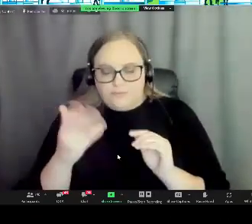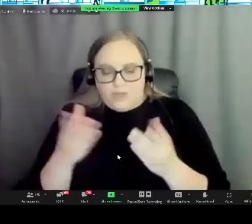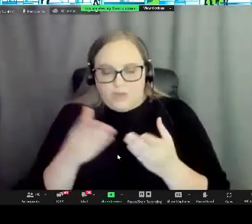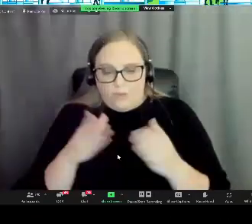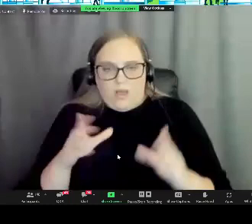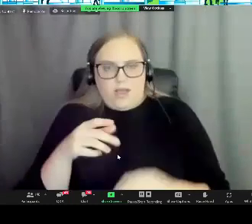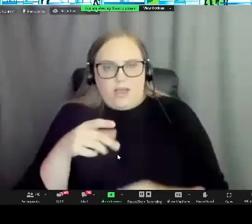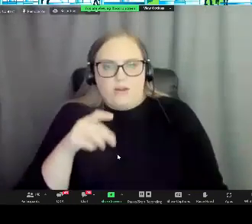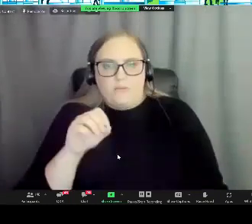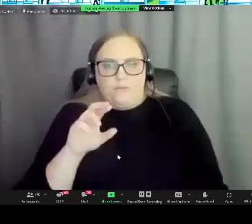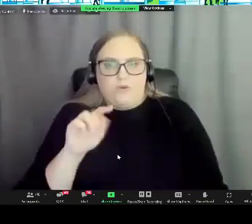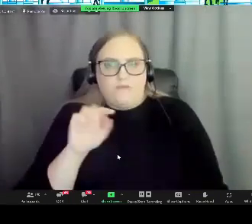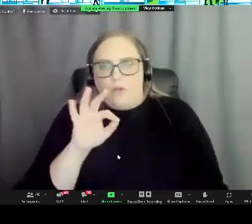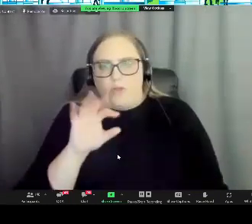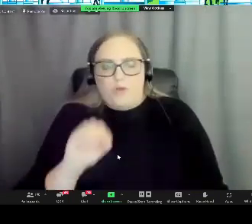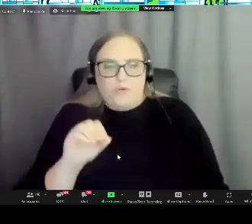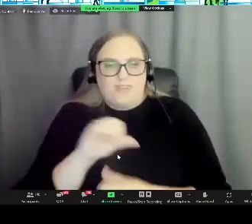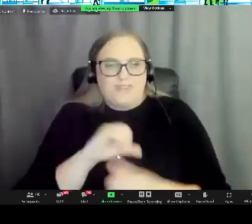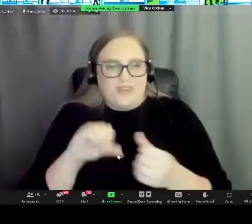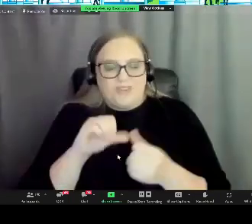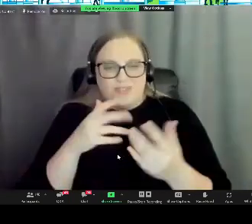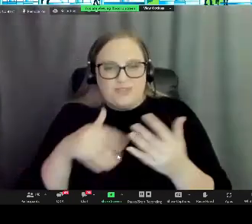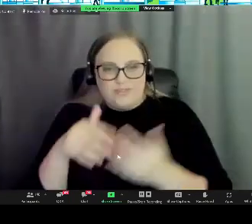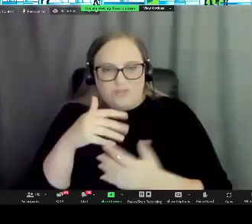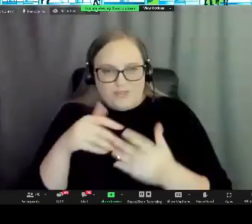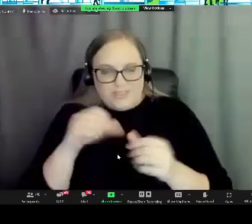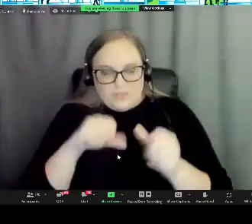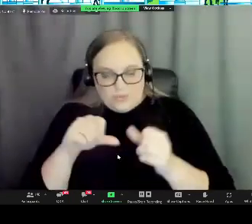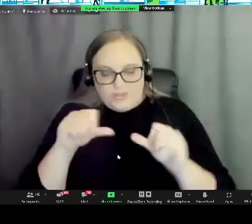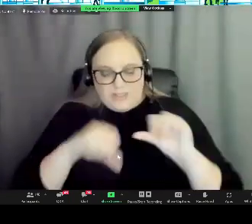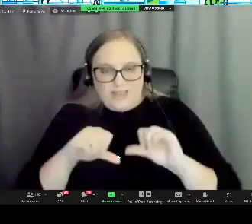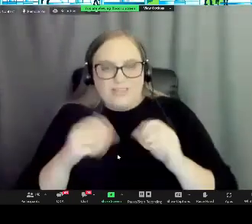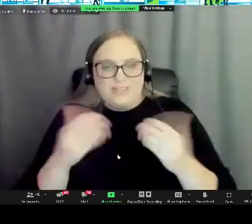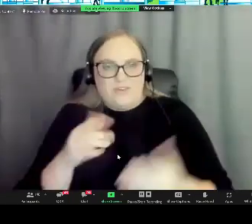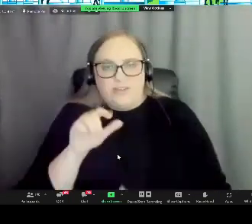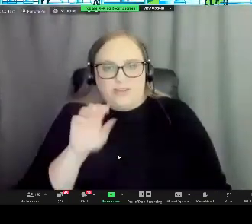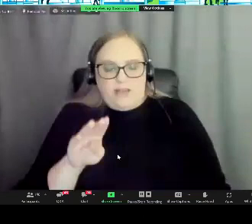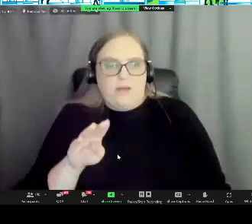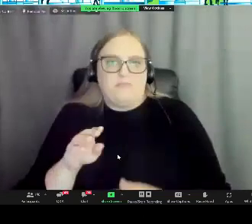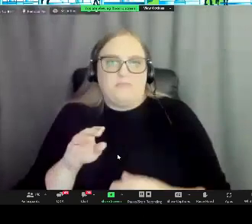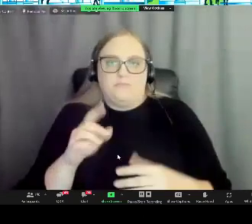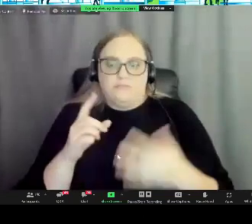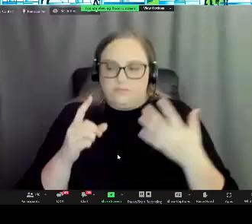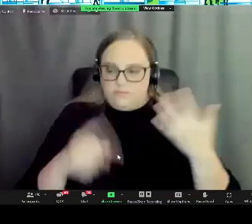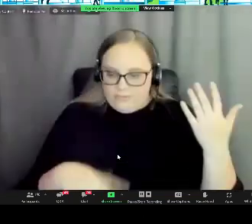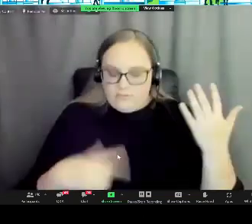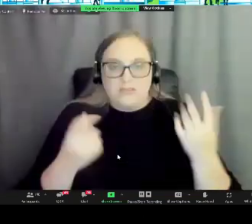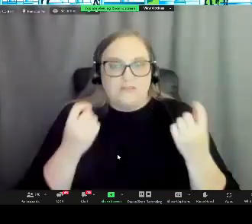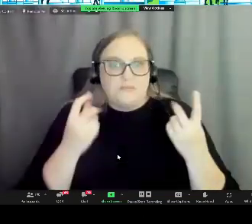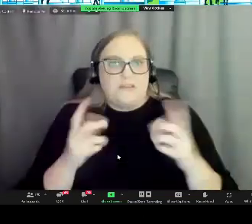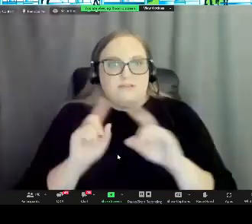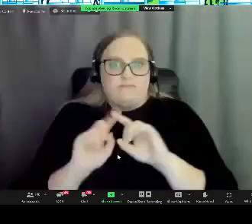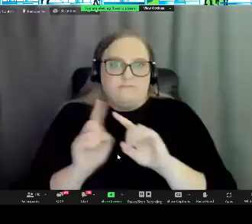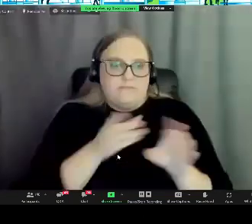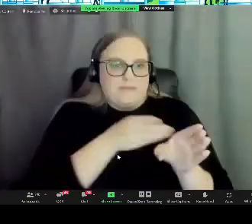portfolio of social science research that we have at the labs, which spans a sort of a variety of disciplinary,